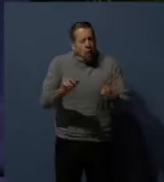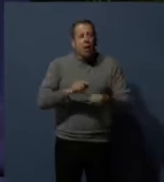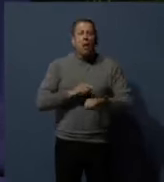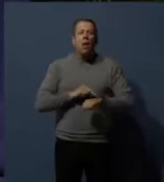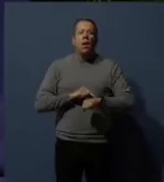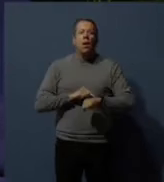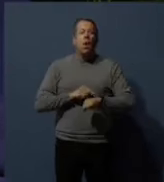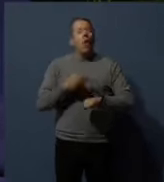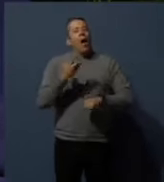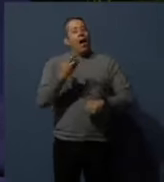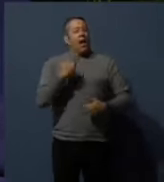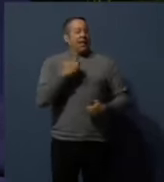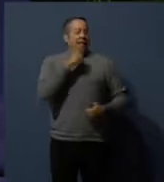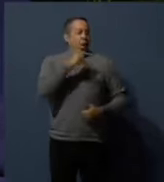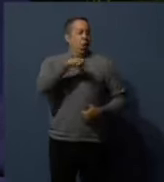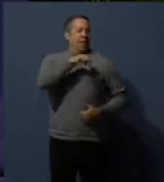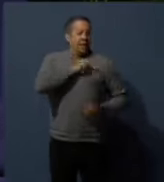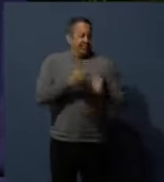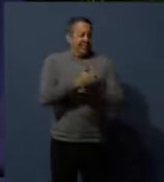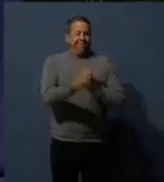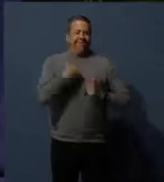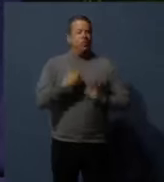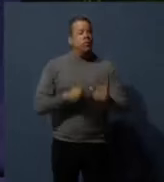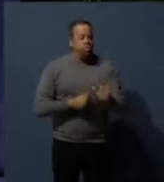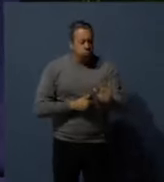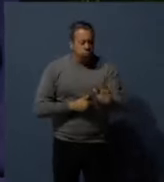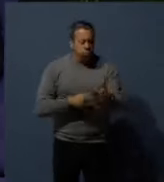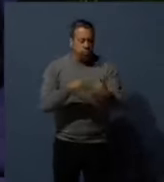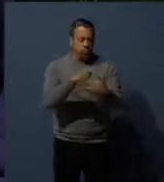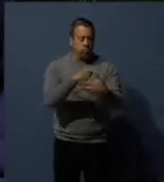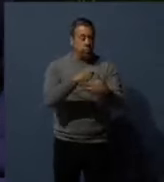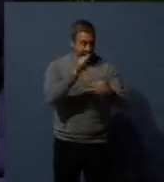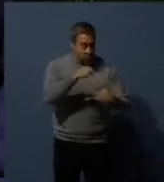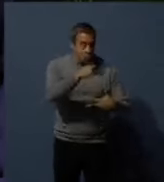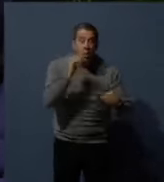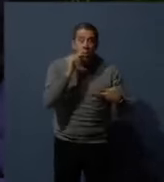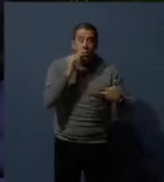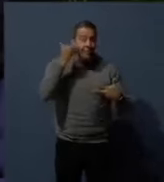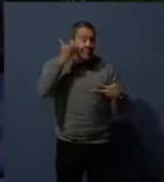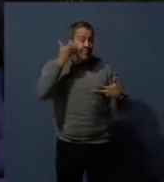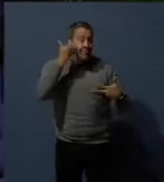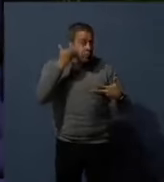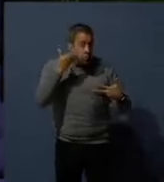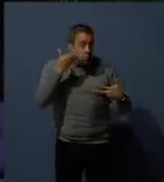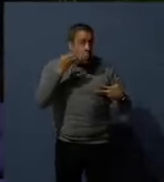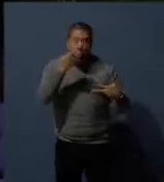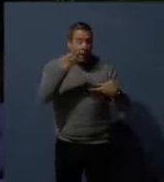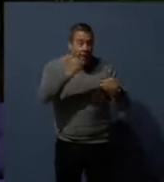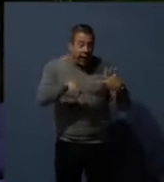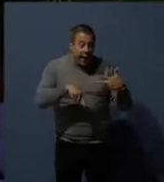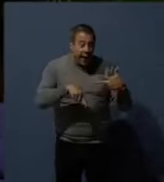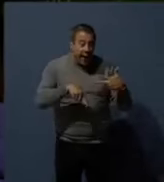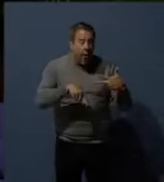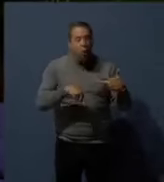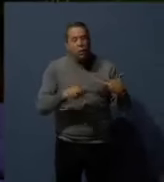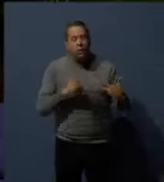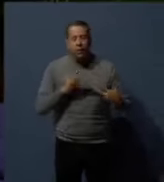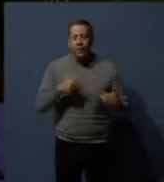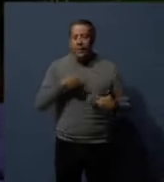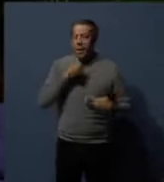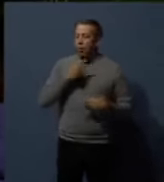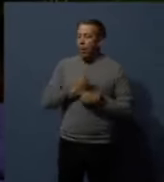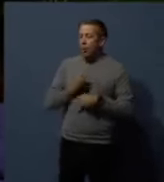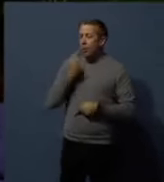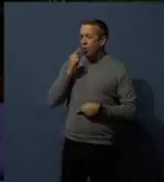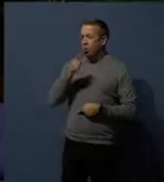say, well, I'm not qualified. Well, let me ask you three simple questions. Can you smile? All right, now if you can't smile, this is probably not the ministry for